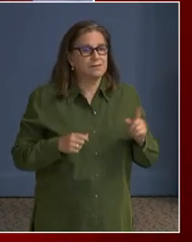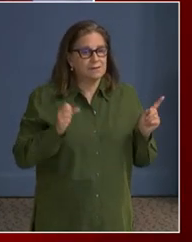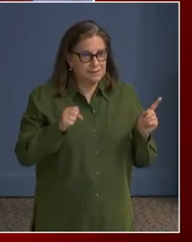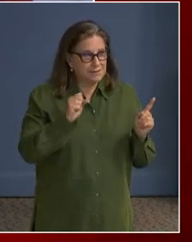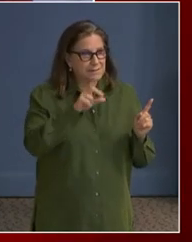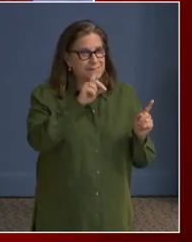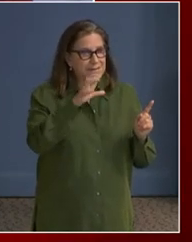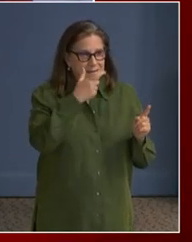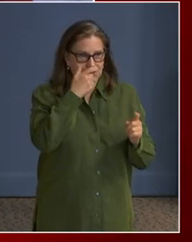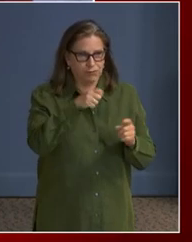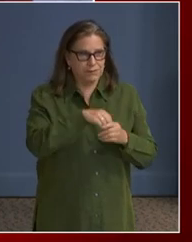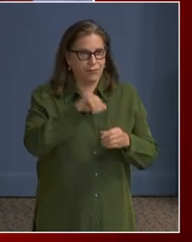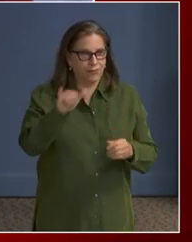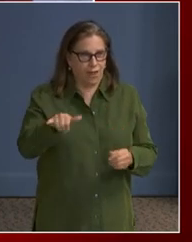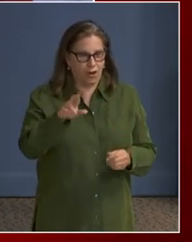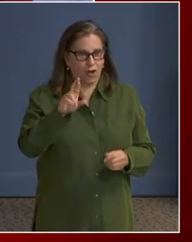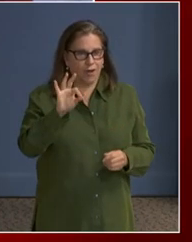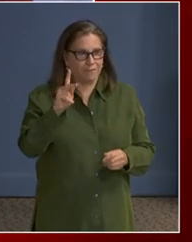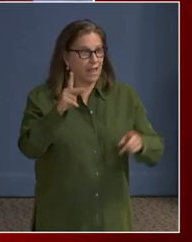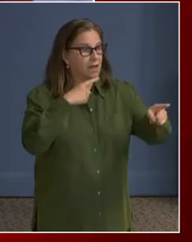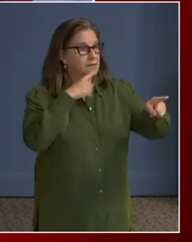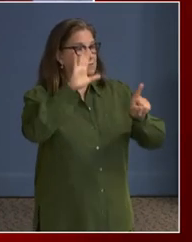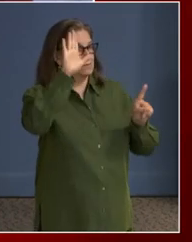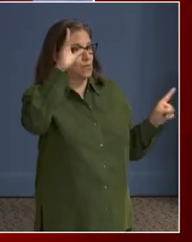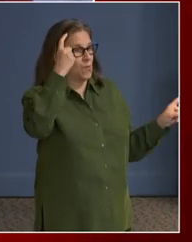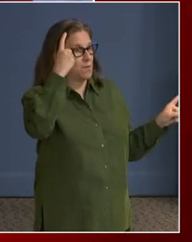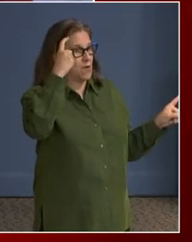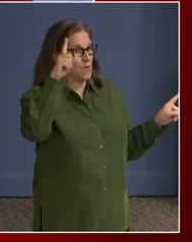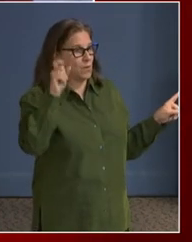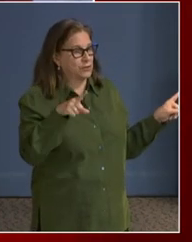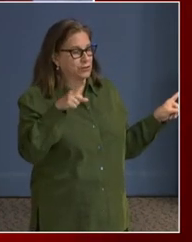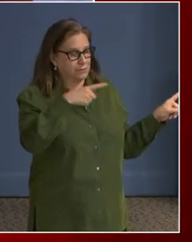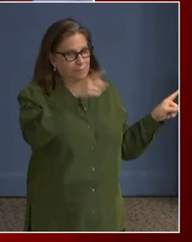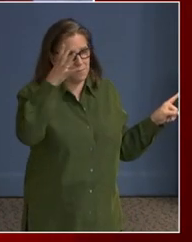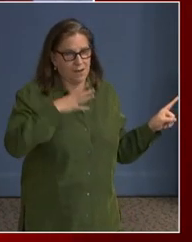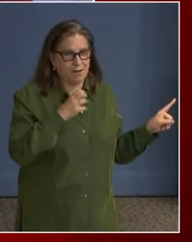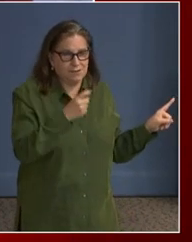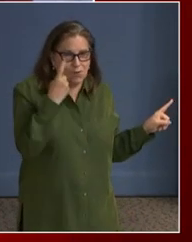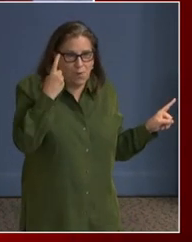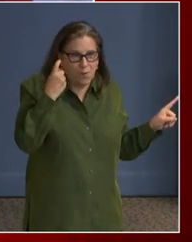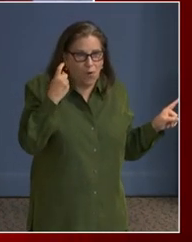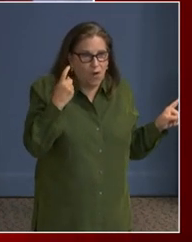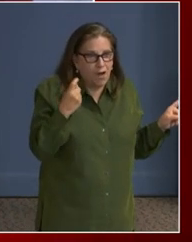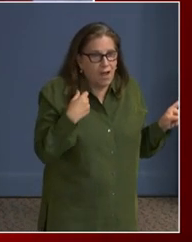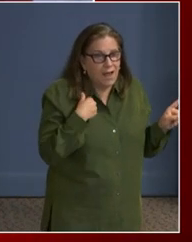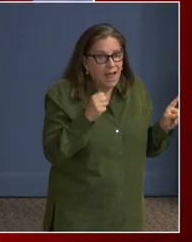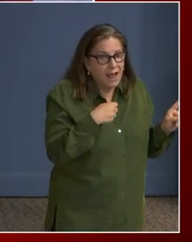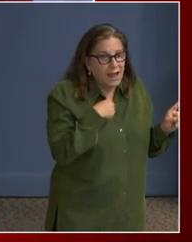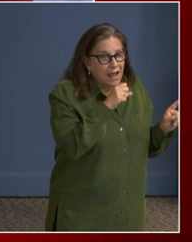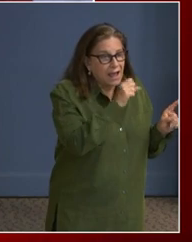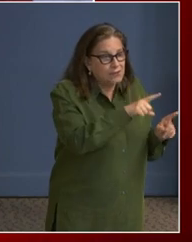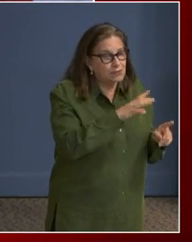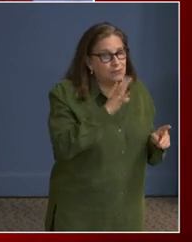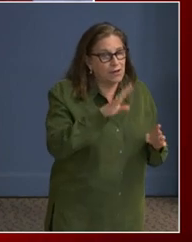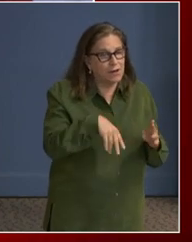Okay, yes, yes. Yes, yes, yes. Yes. Can I ask about Black Lives Matter